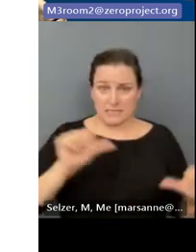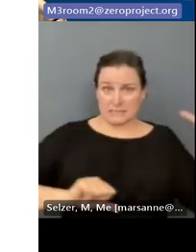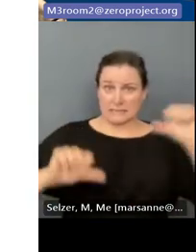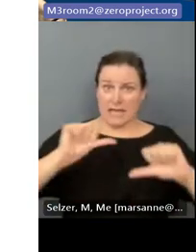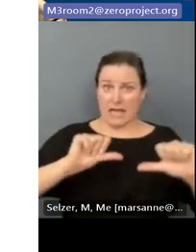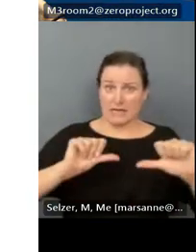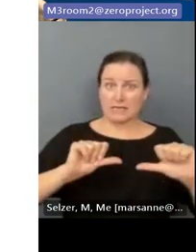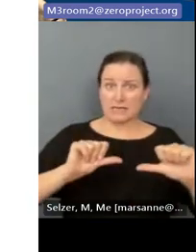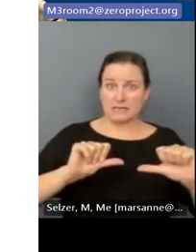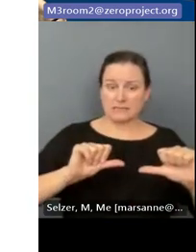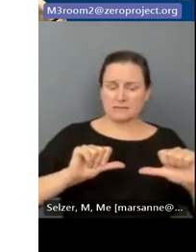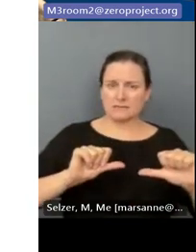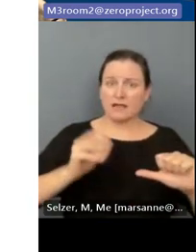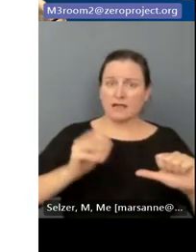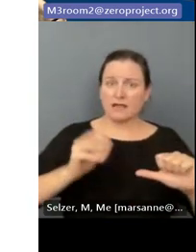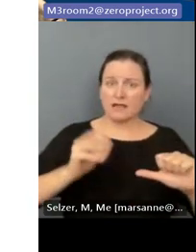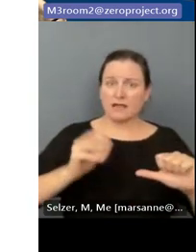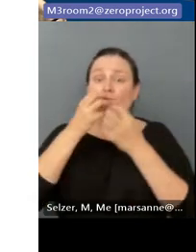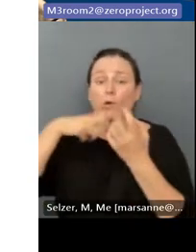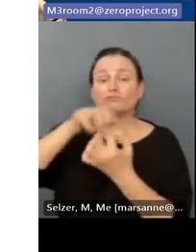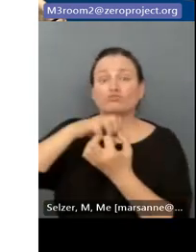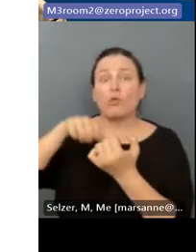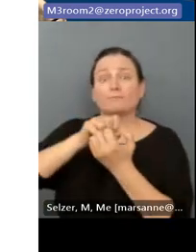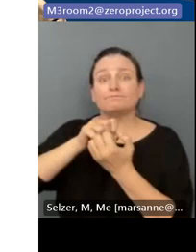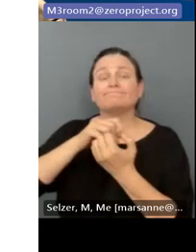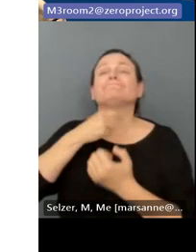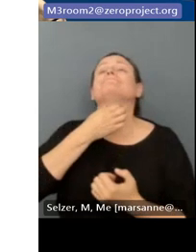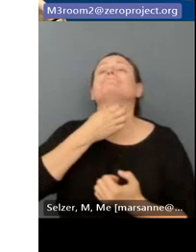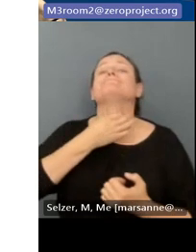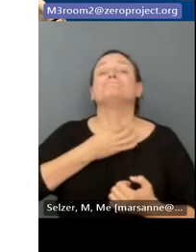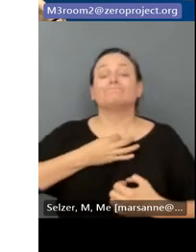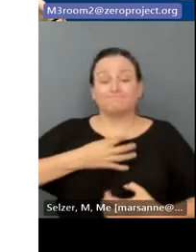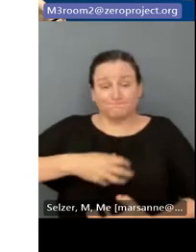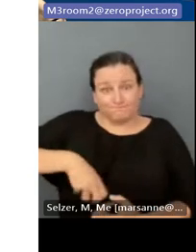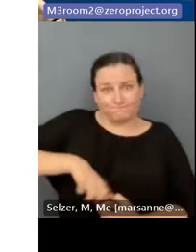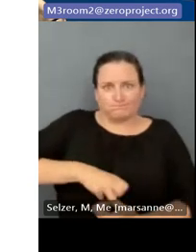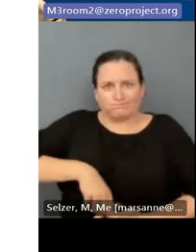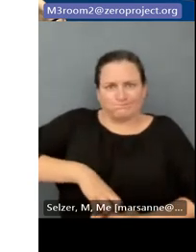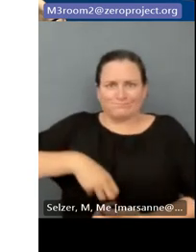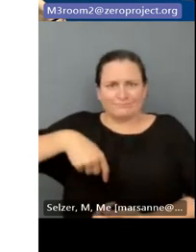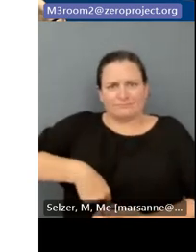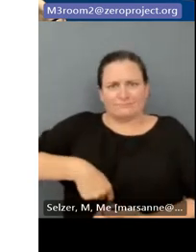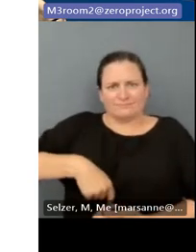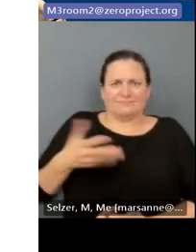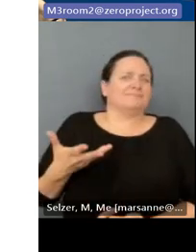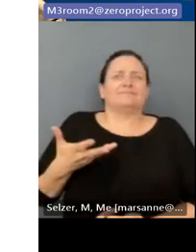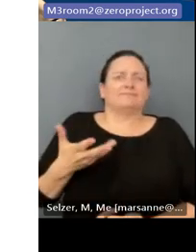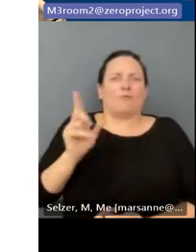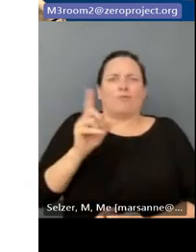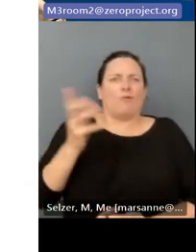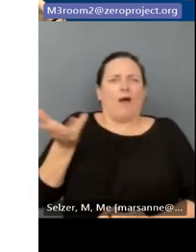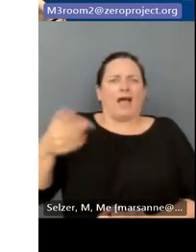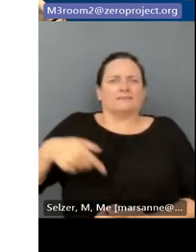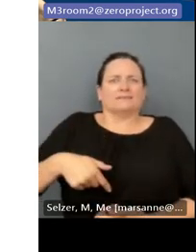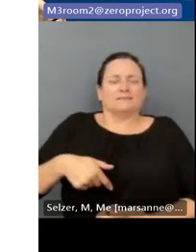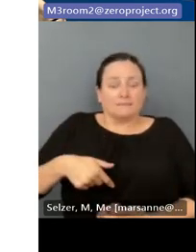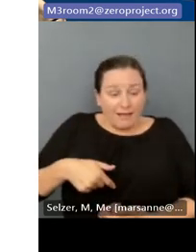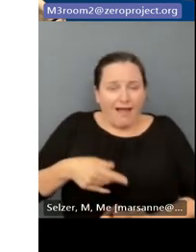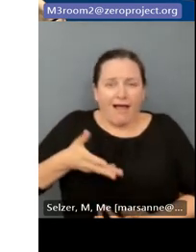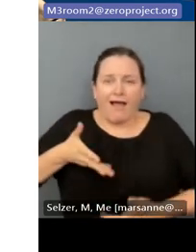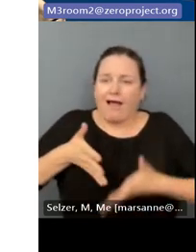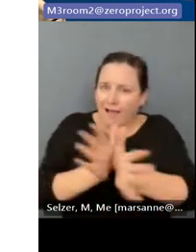in the gut. December last year, he spoke the deep science of my lab on protein folding and unfolding